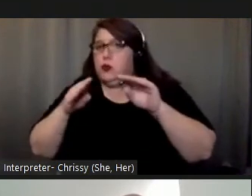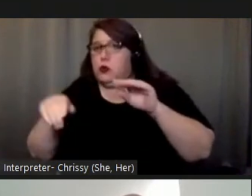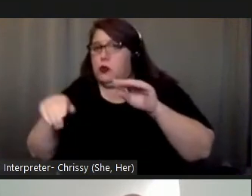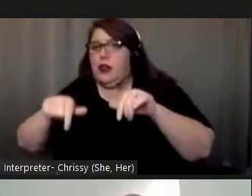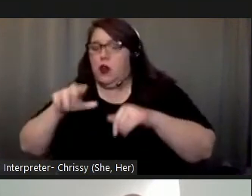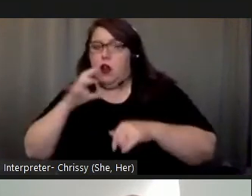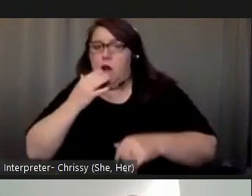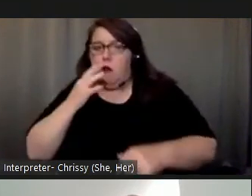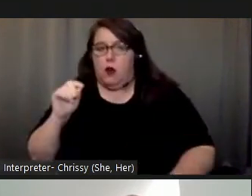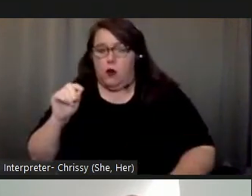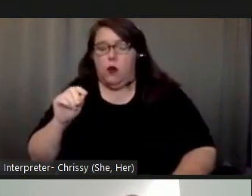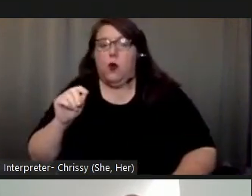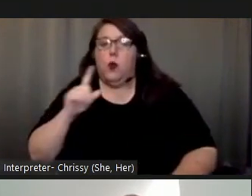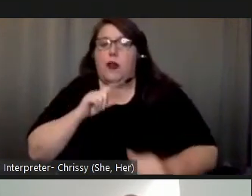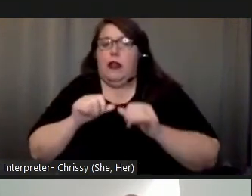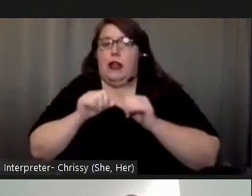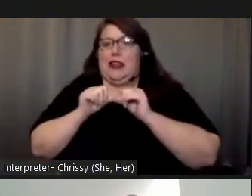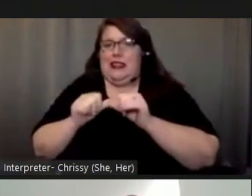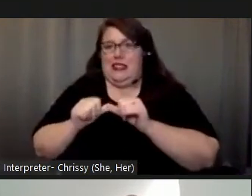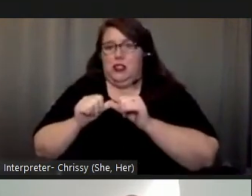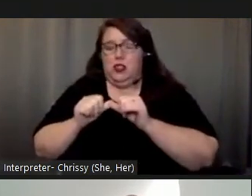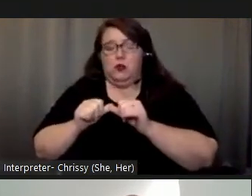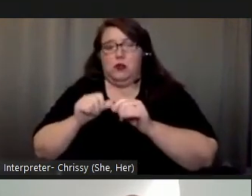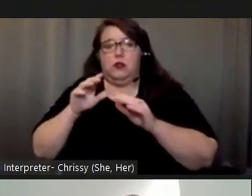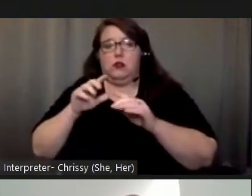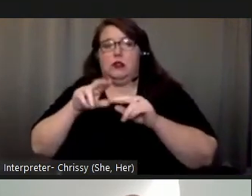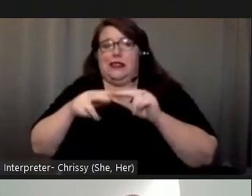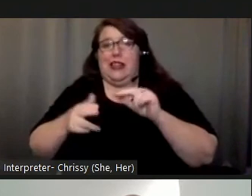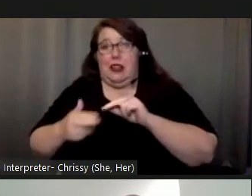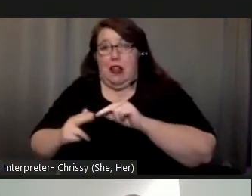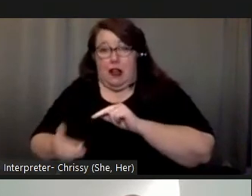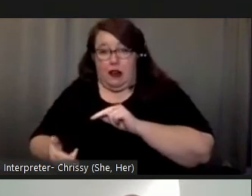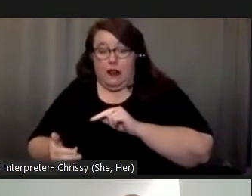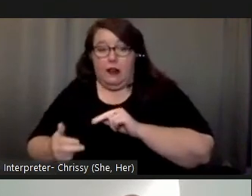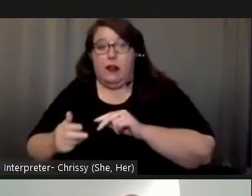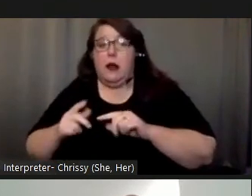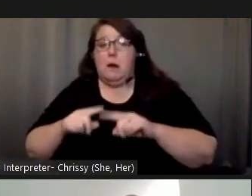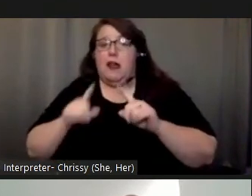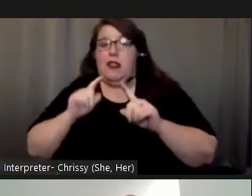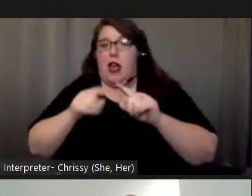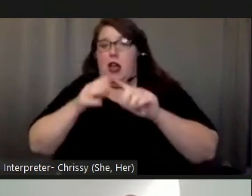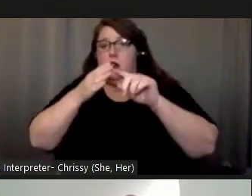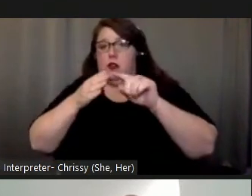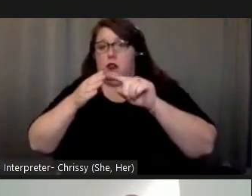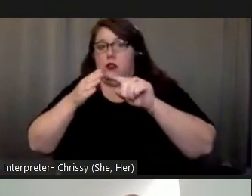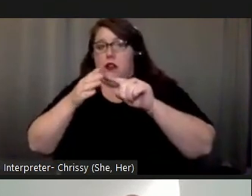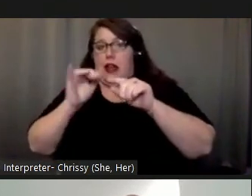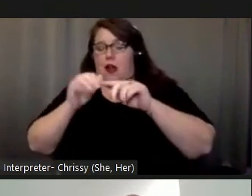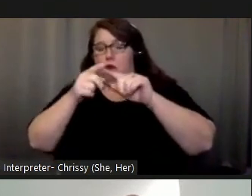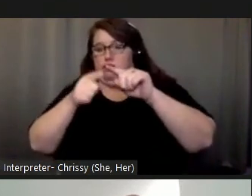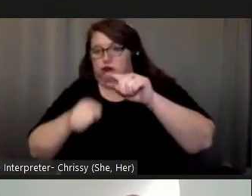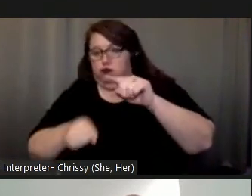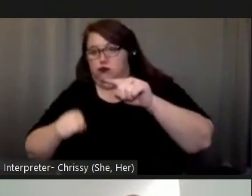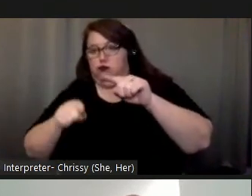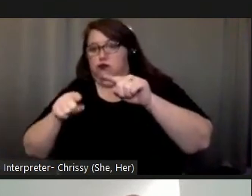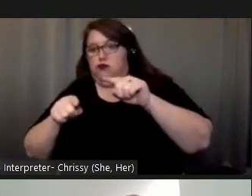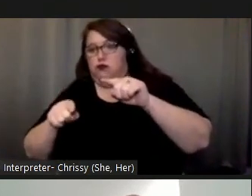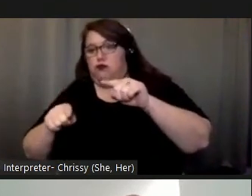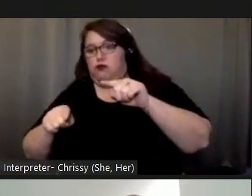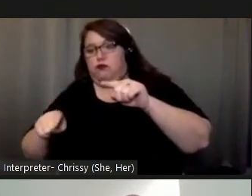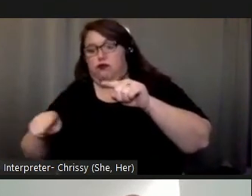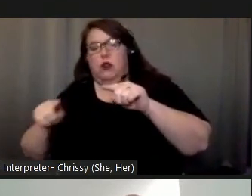with a continued decline in the number of cases that we're seeing, the steepness of that decline has slowed a little bit. So we're seeing, a little